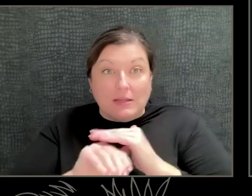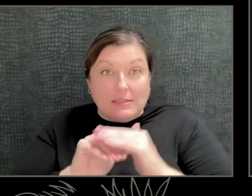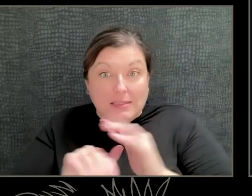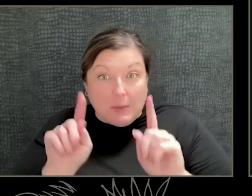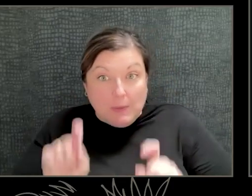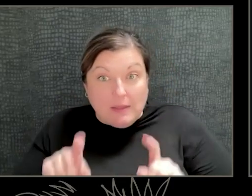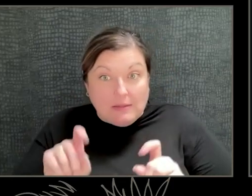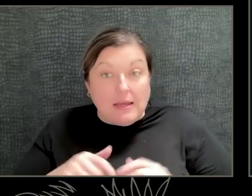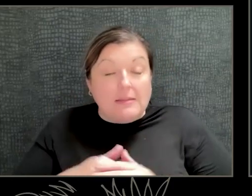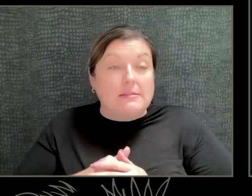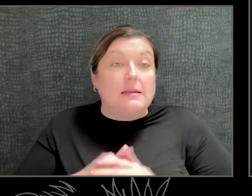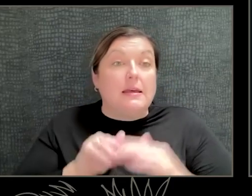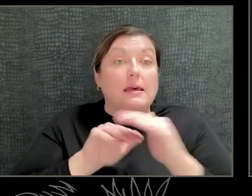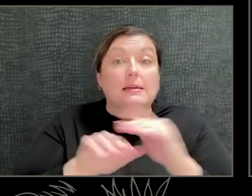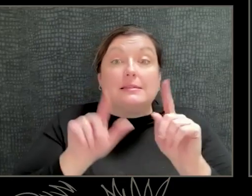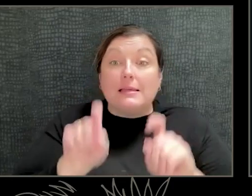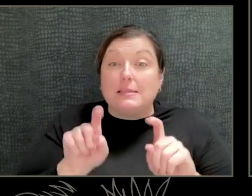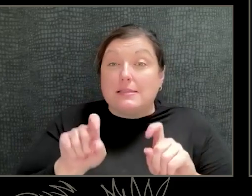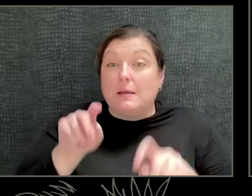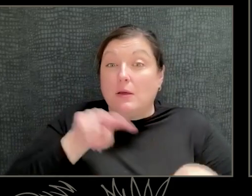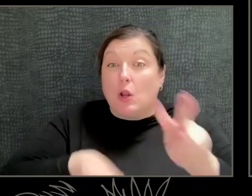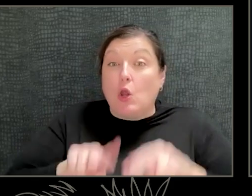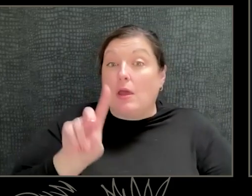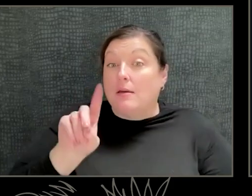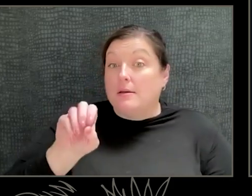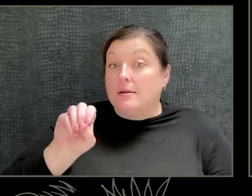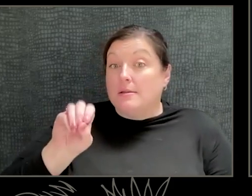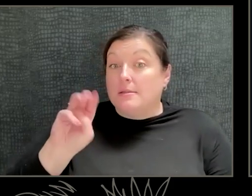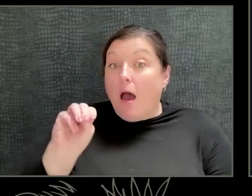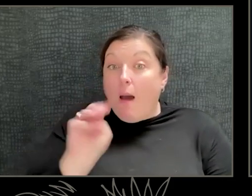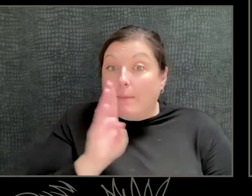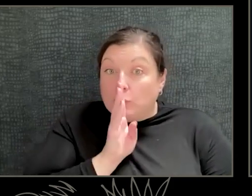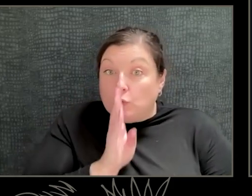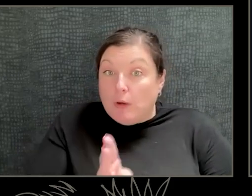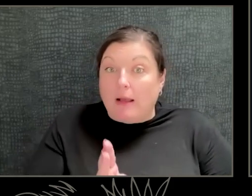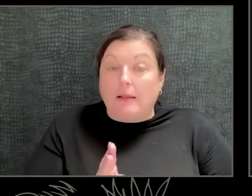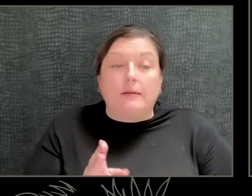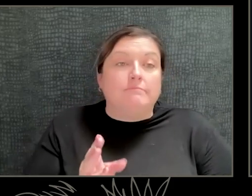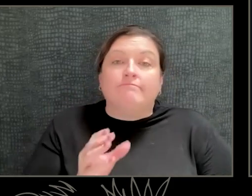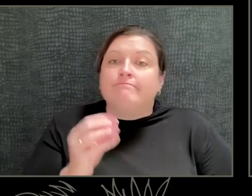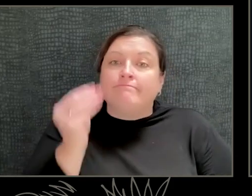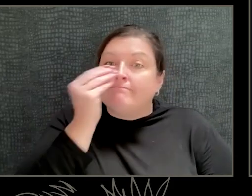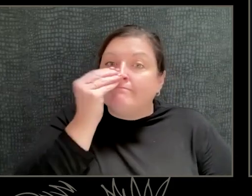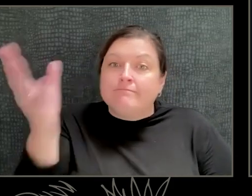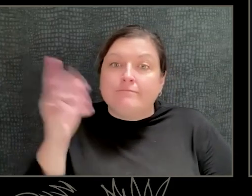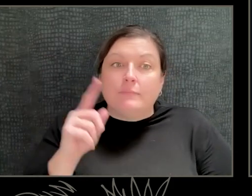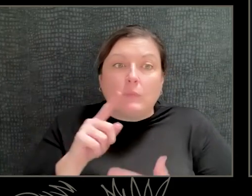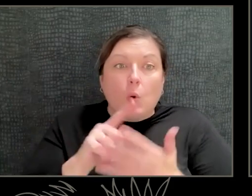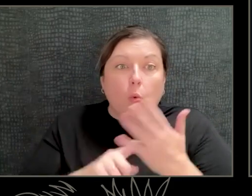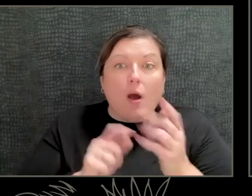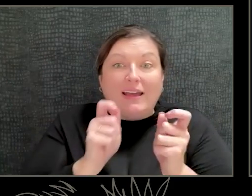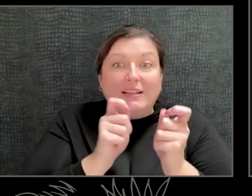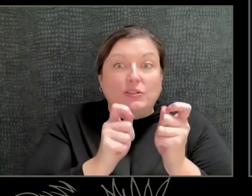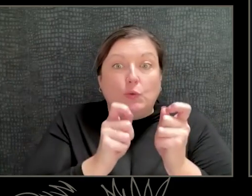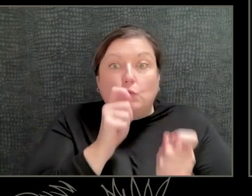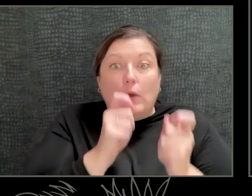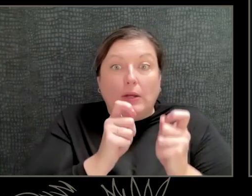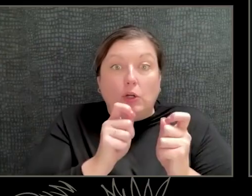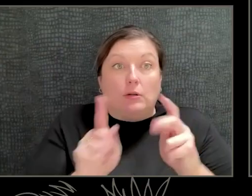Because accessibility tests, we're looking at the DOM directly, so we don't super care about like what gets rendered on the